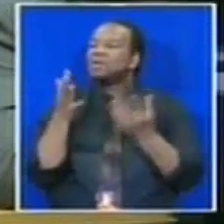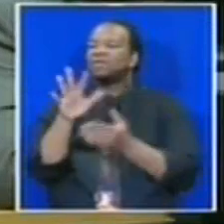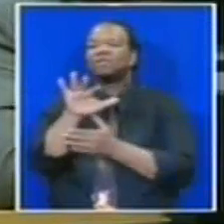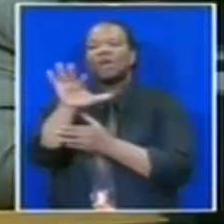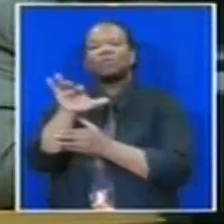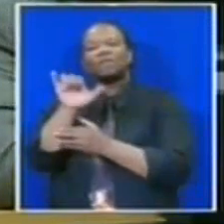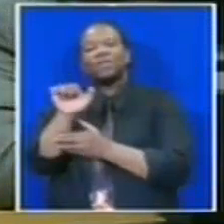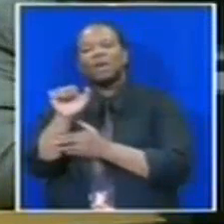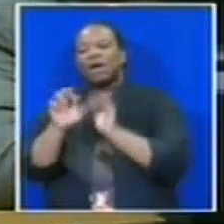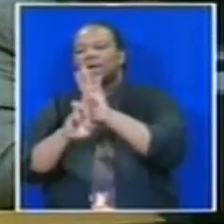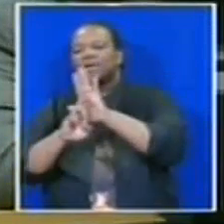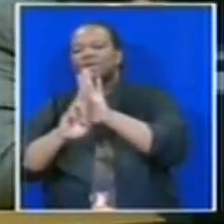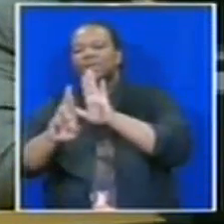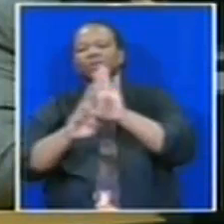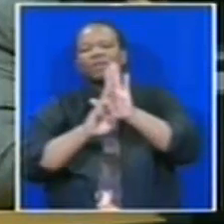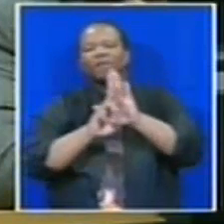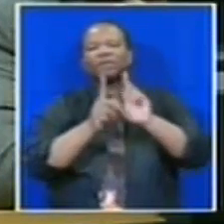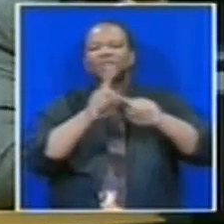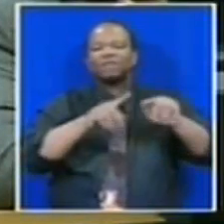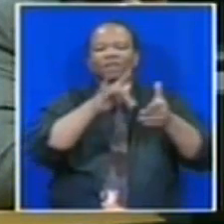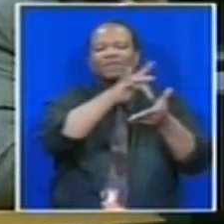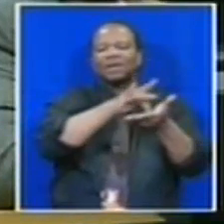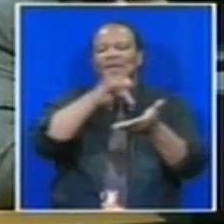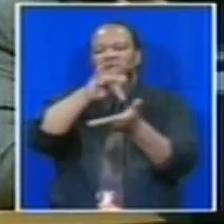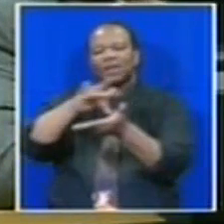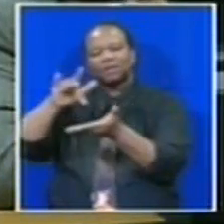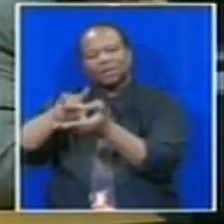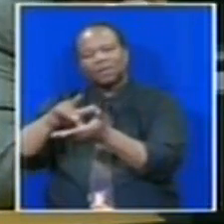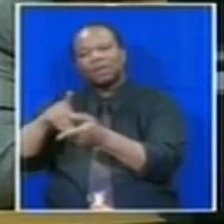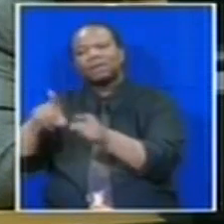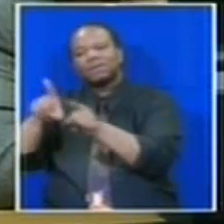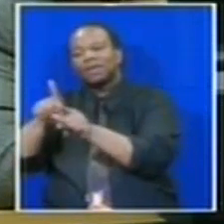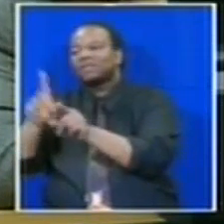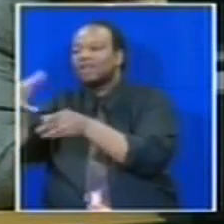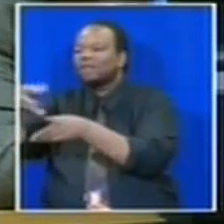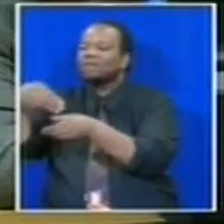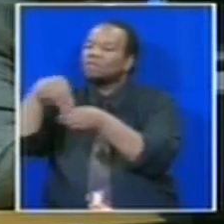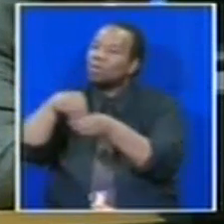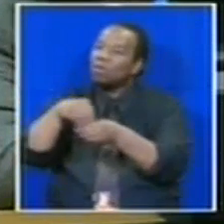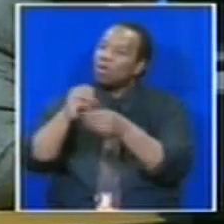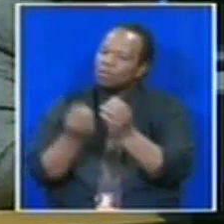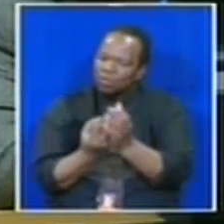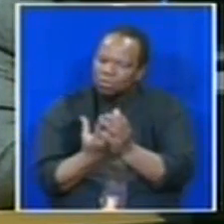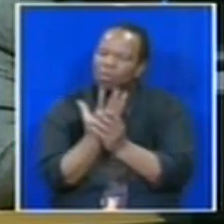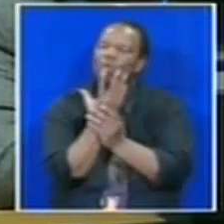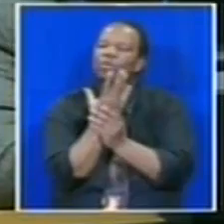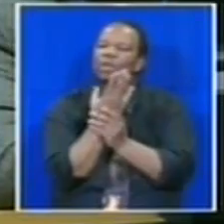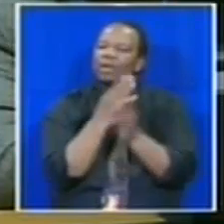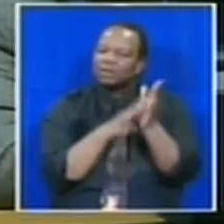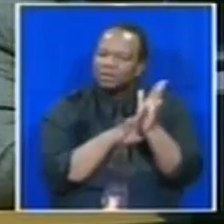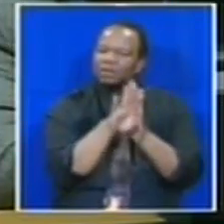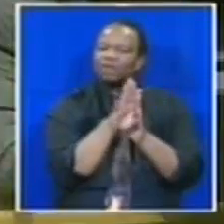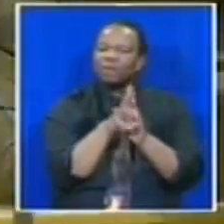from each of the sectors, have contributed to our engagements on our growth and development challenges this